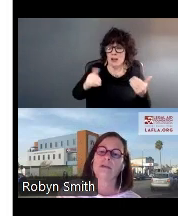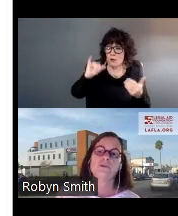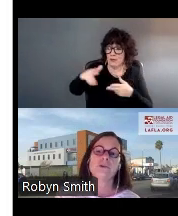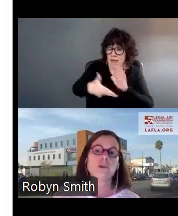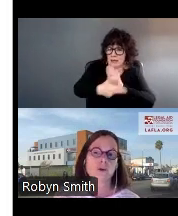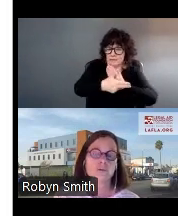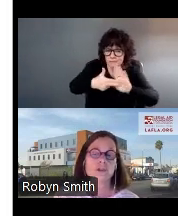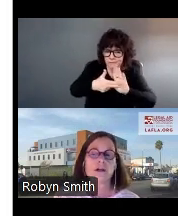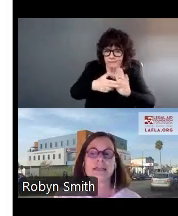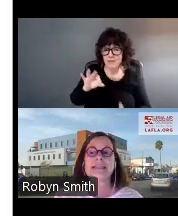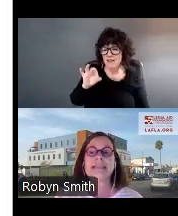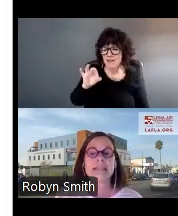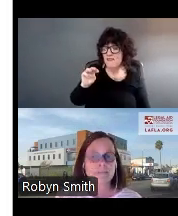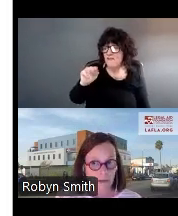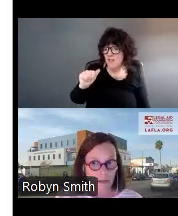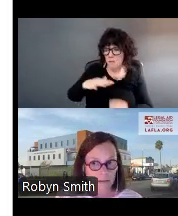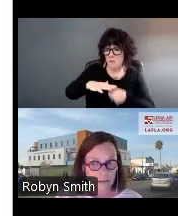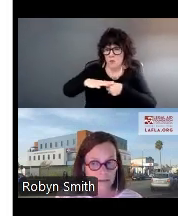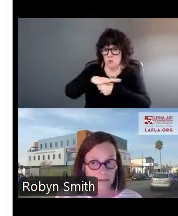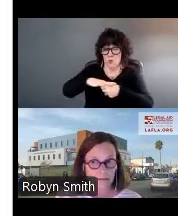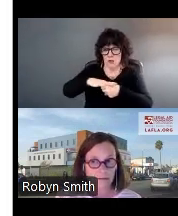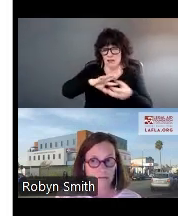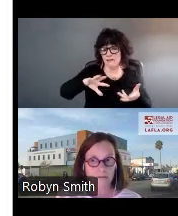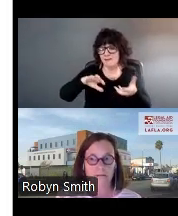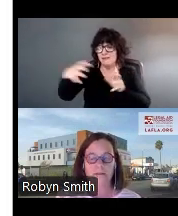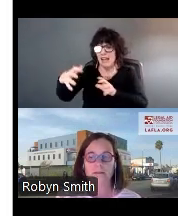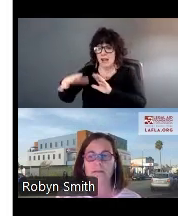Now, if your loans are in default,